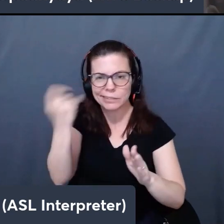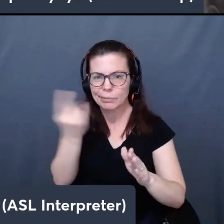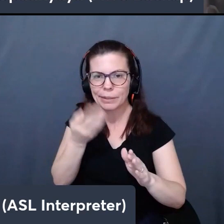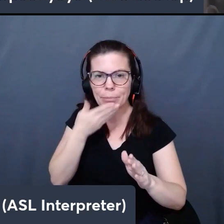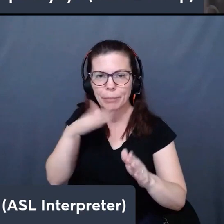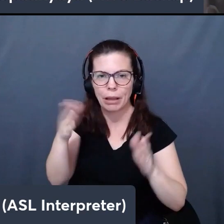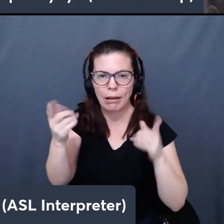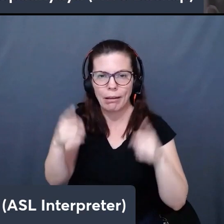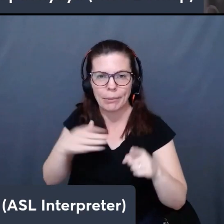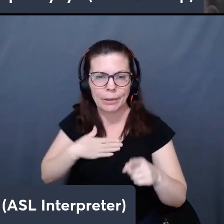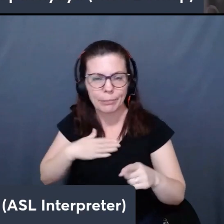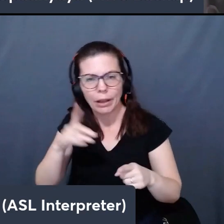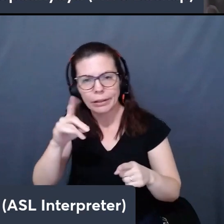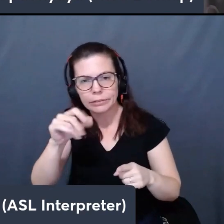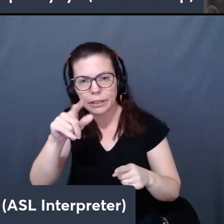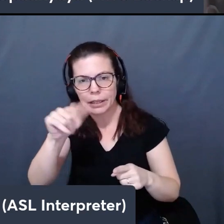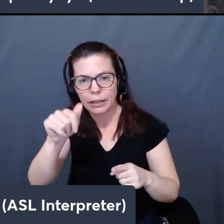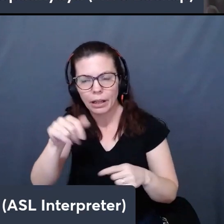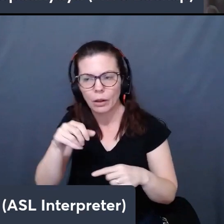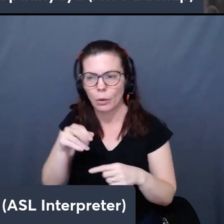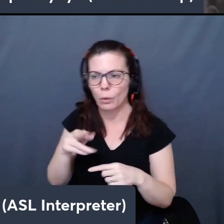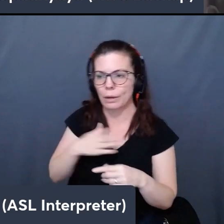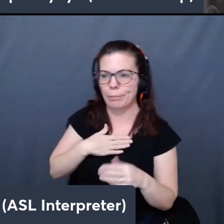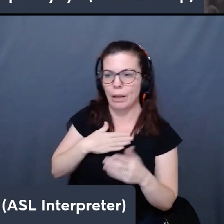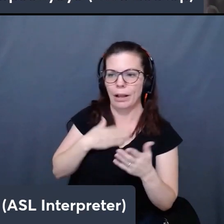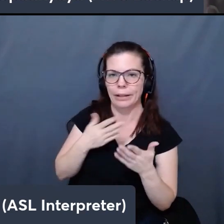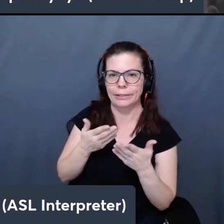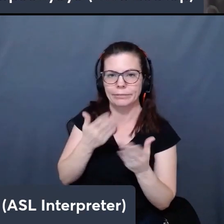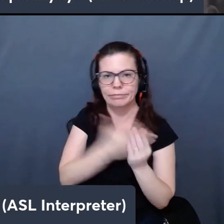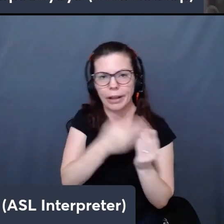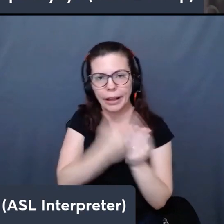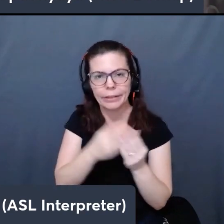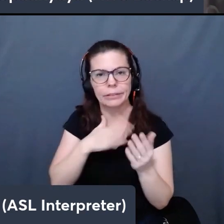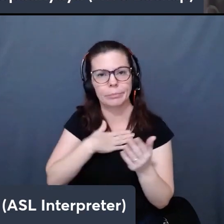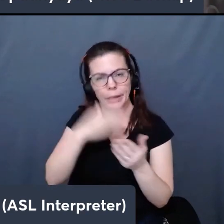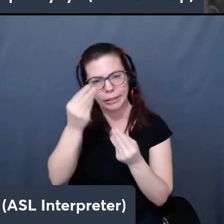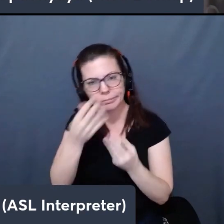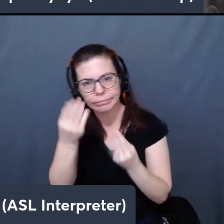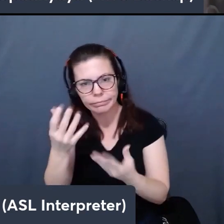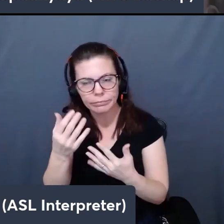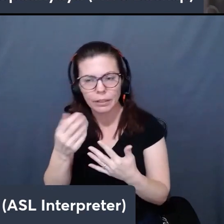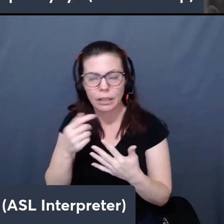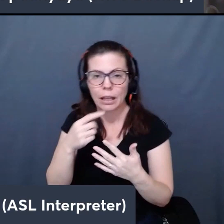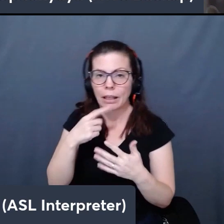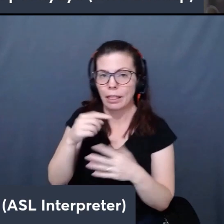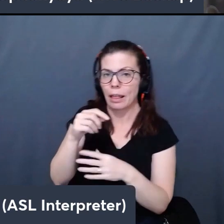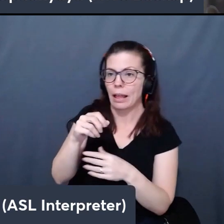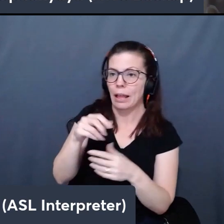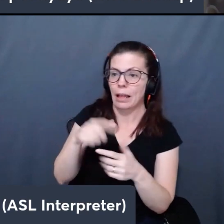my data or my content, my files, and essentially restore them.